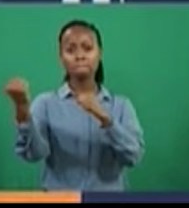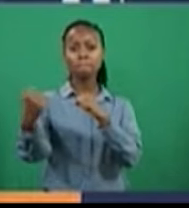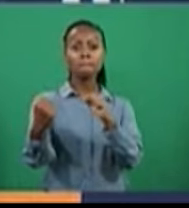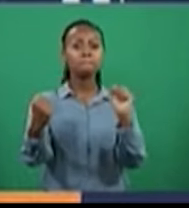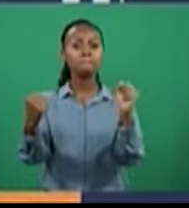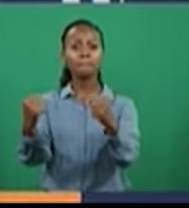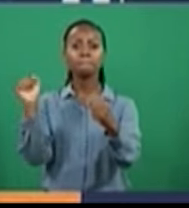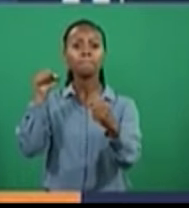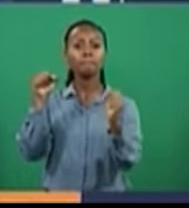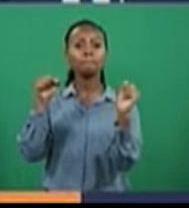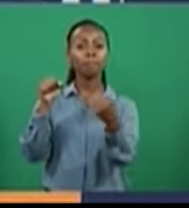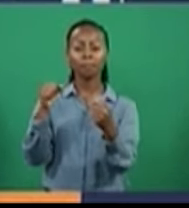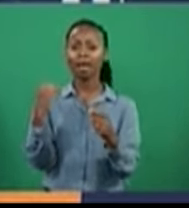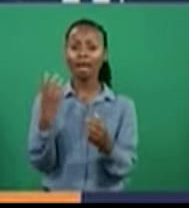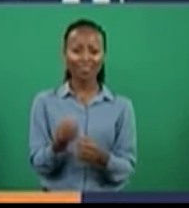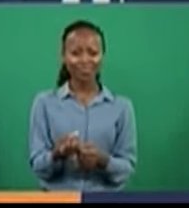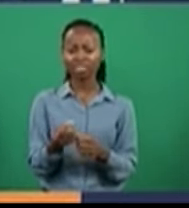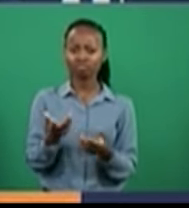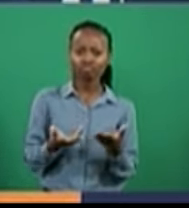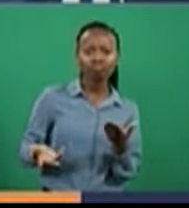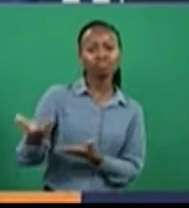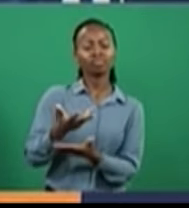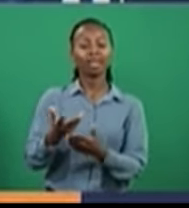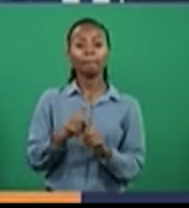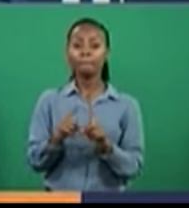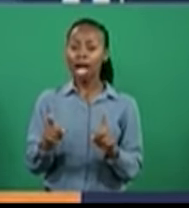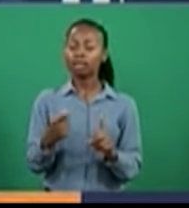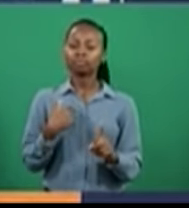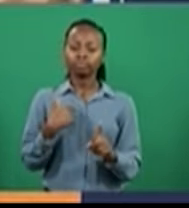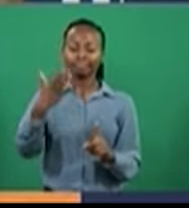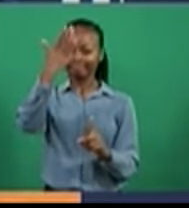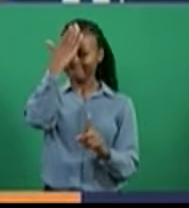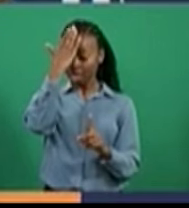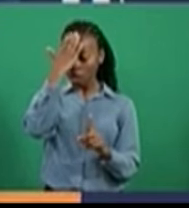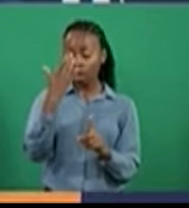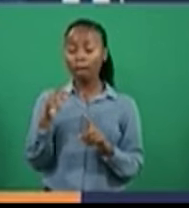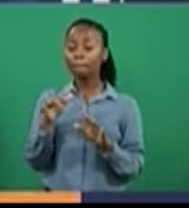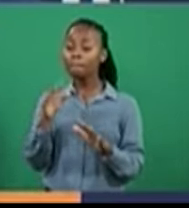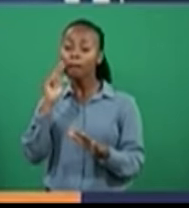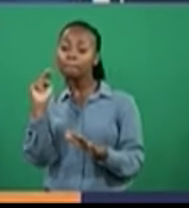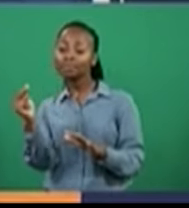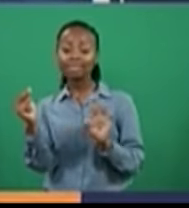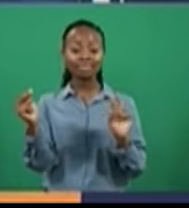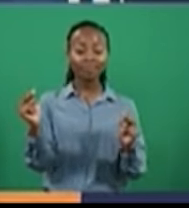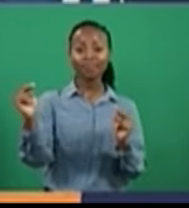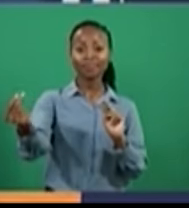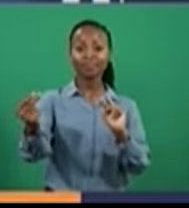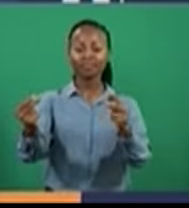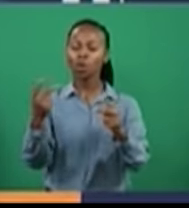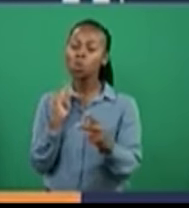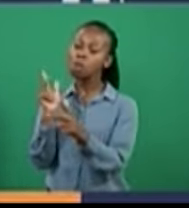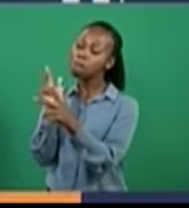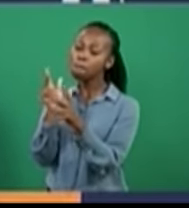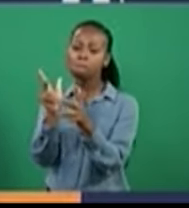And what is in no doubt is that we consider all angles, and eventually